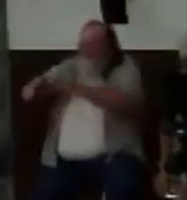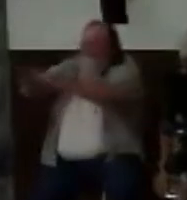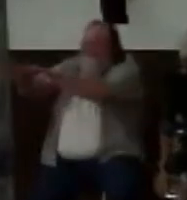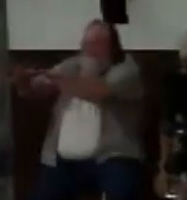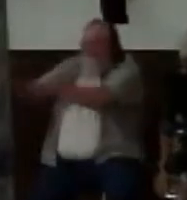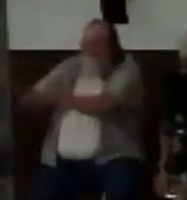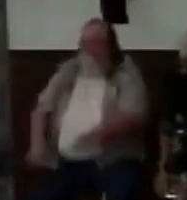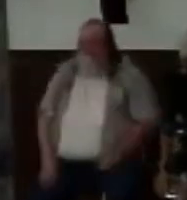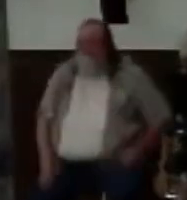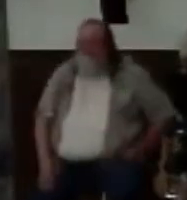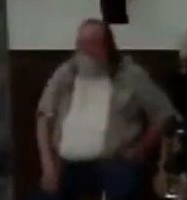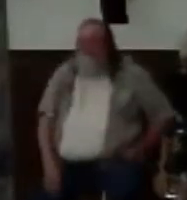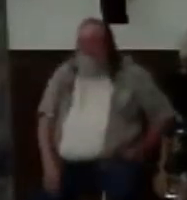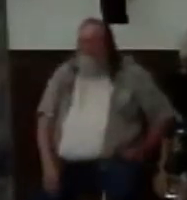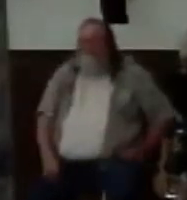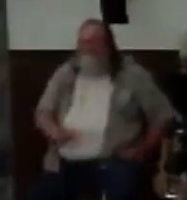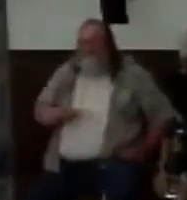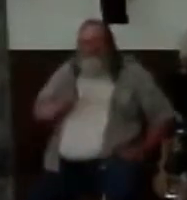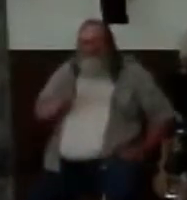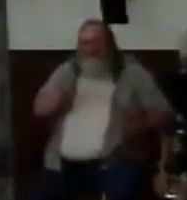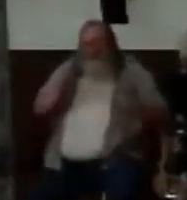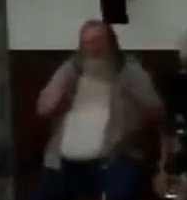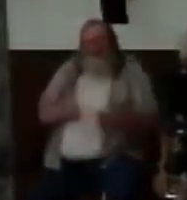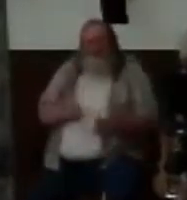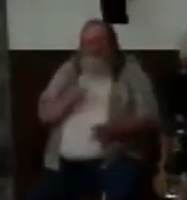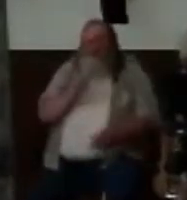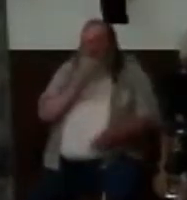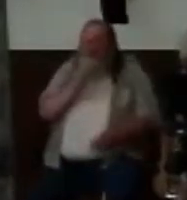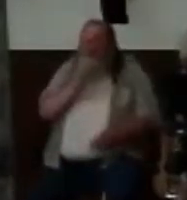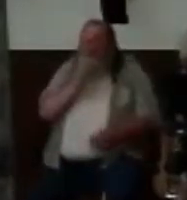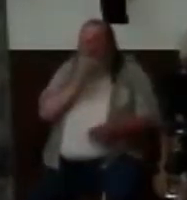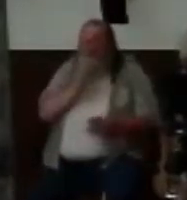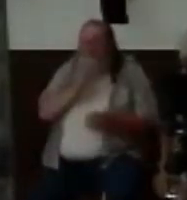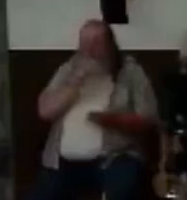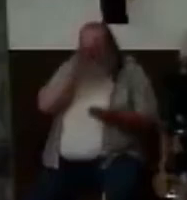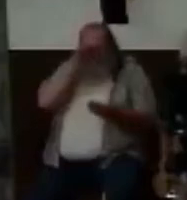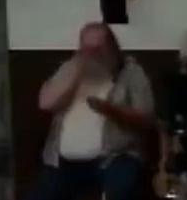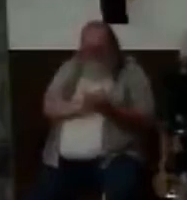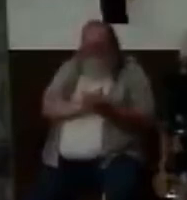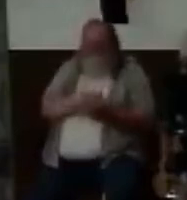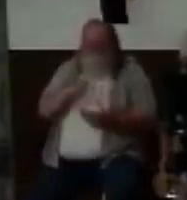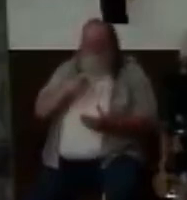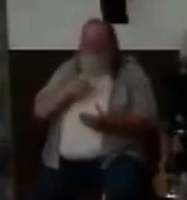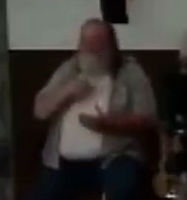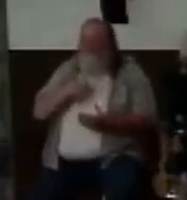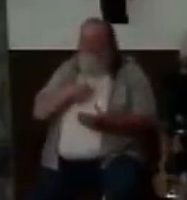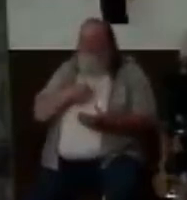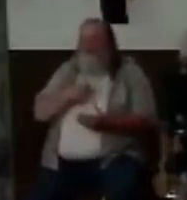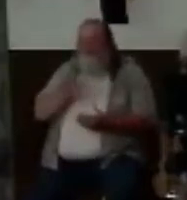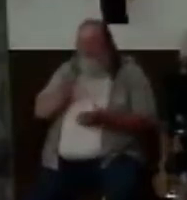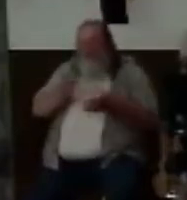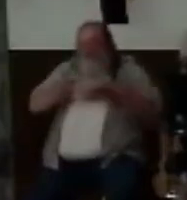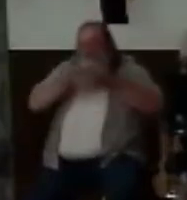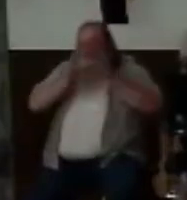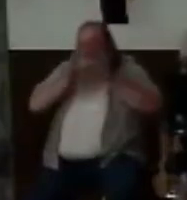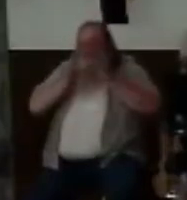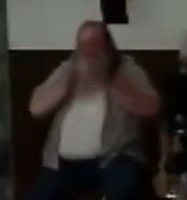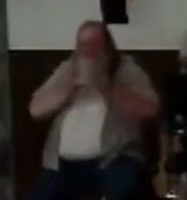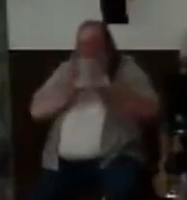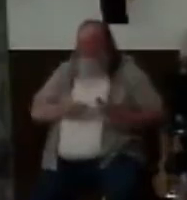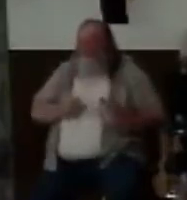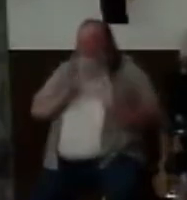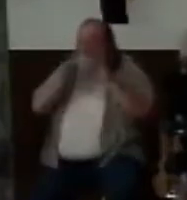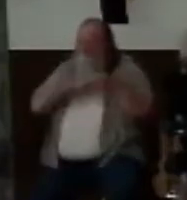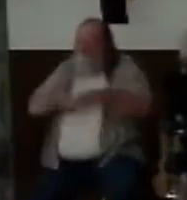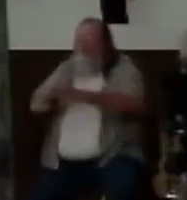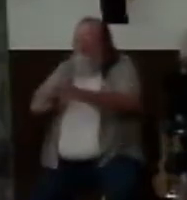7:38, anyone who believes in me may come and drink. Rivers of living water will